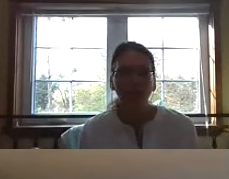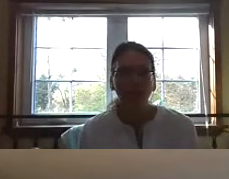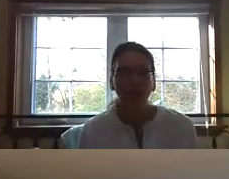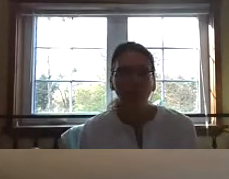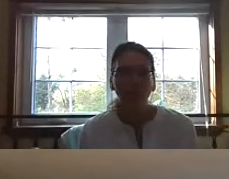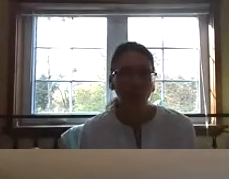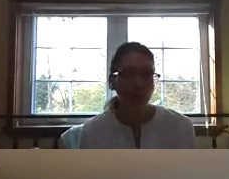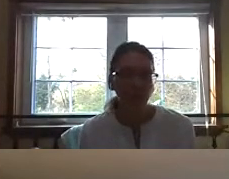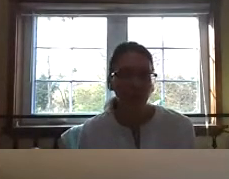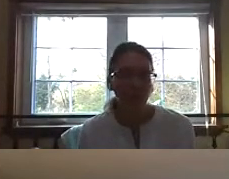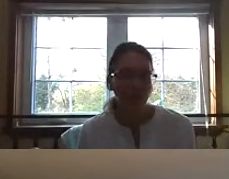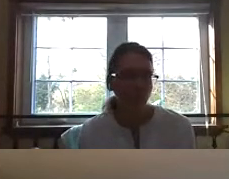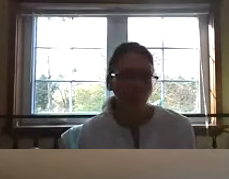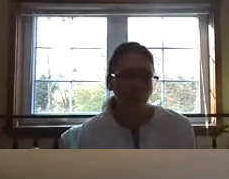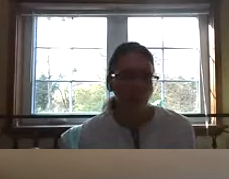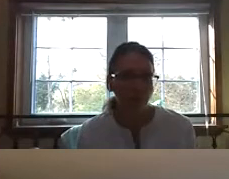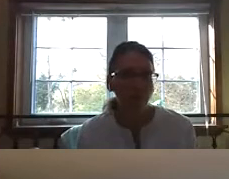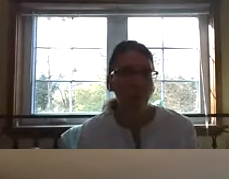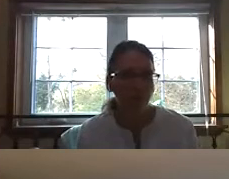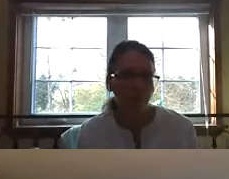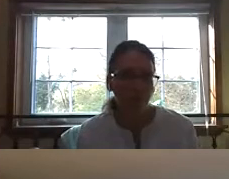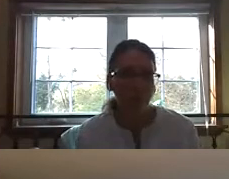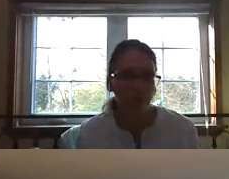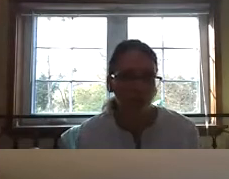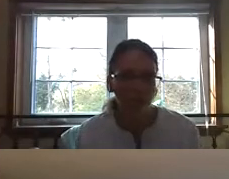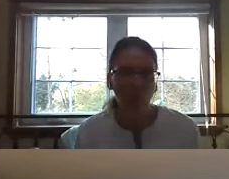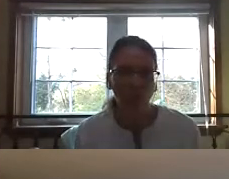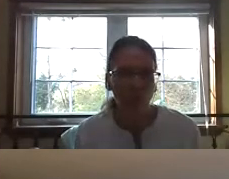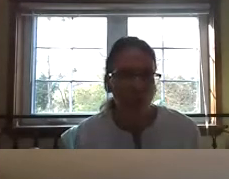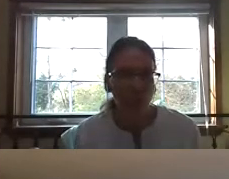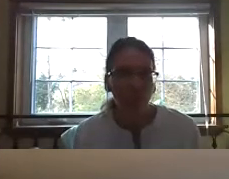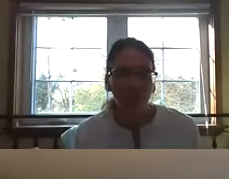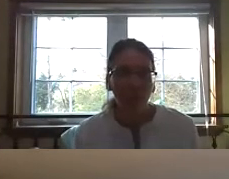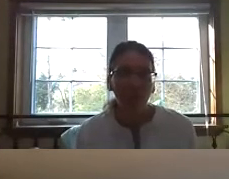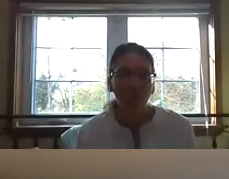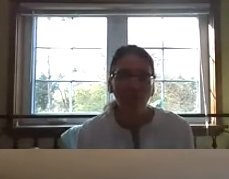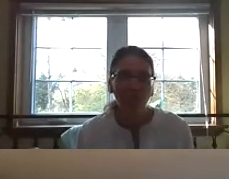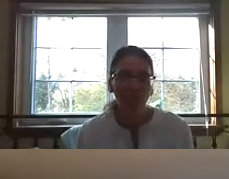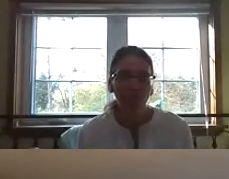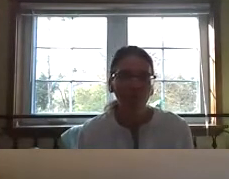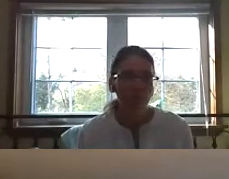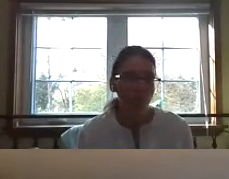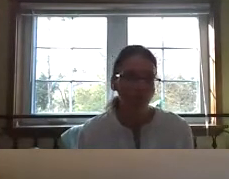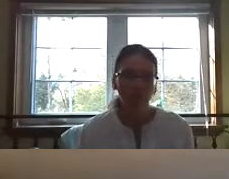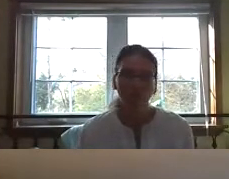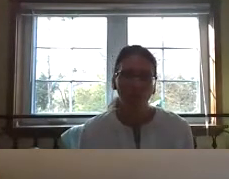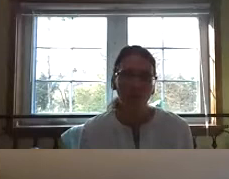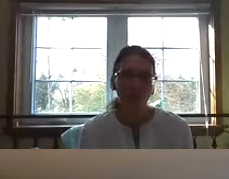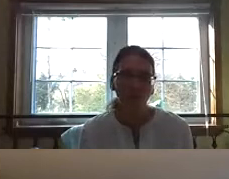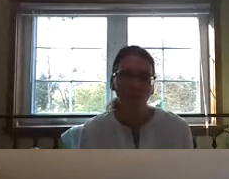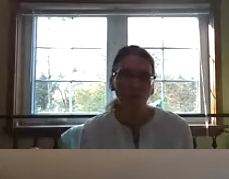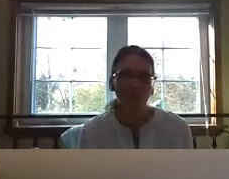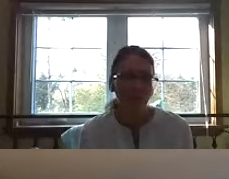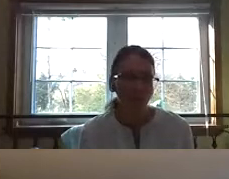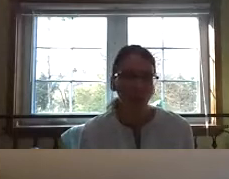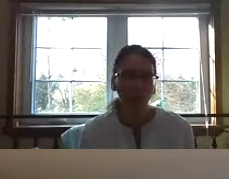and honestly, it's wonderful. There's nothing that's needed to be changed on this street. It's very, very low volumes.